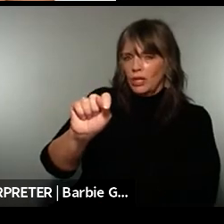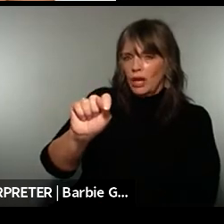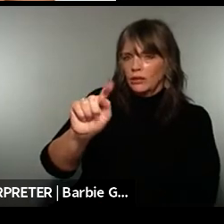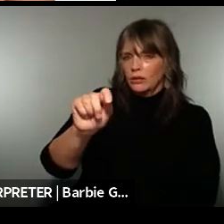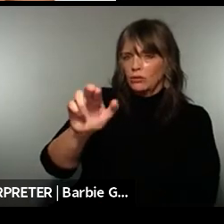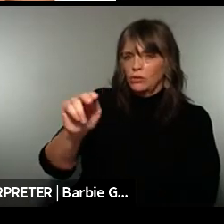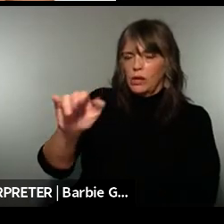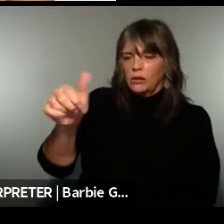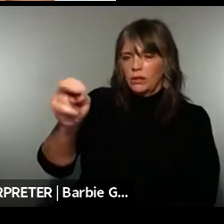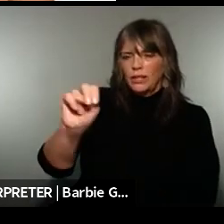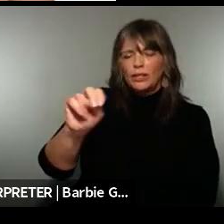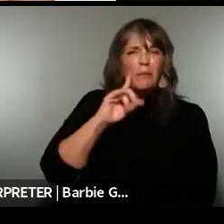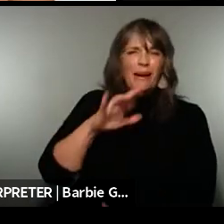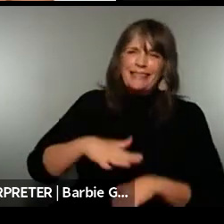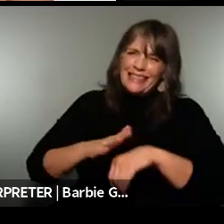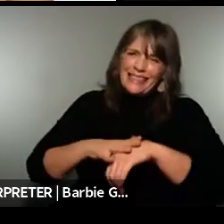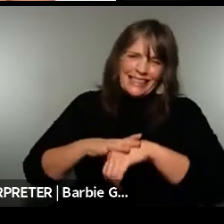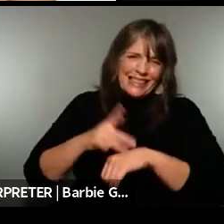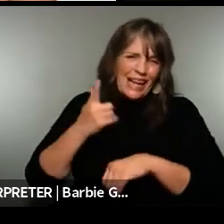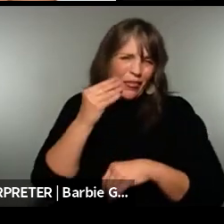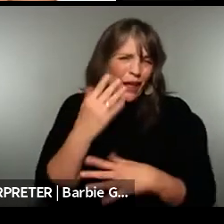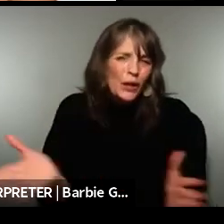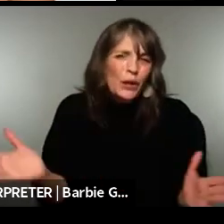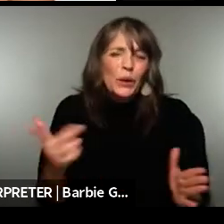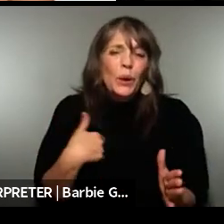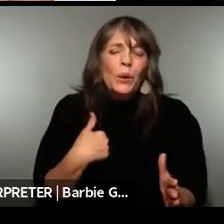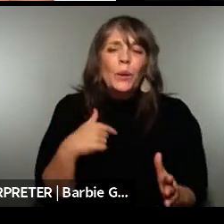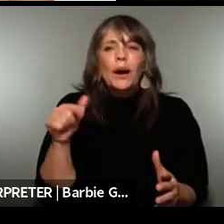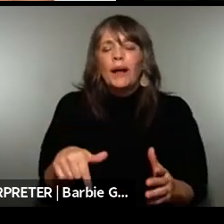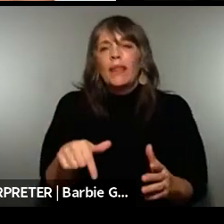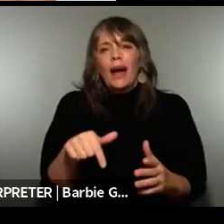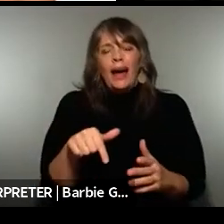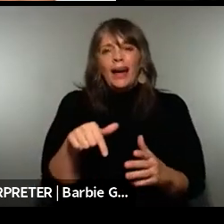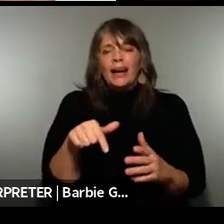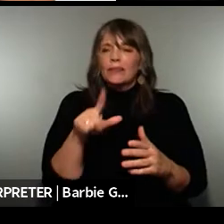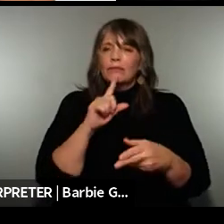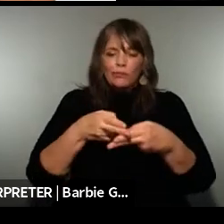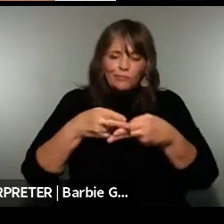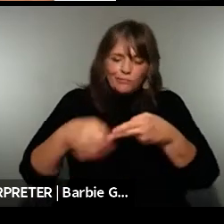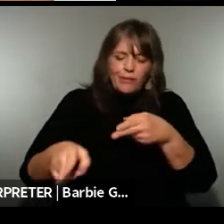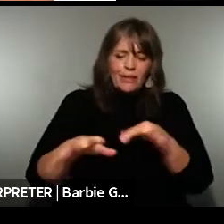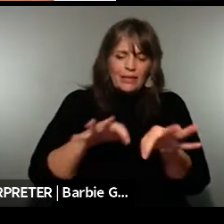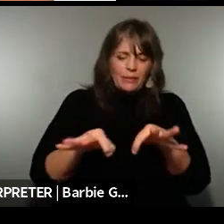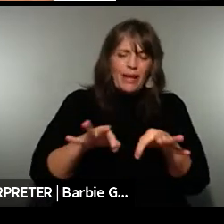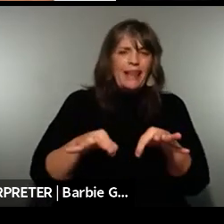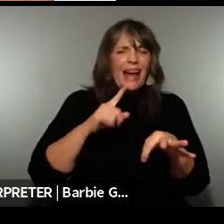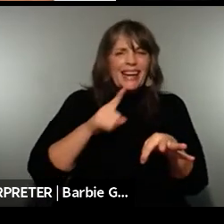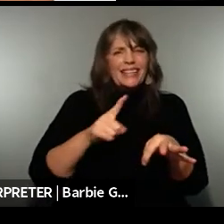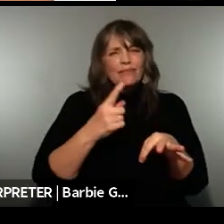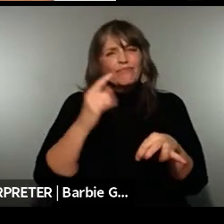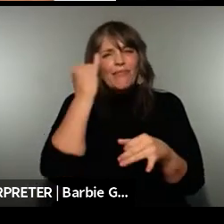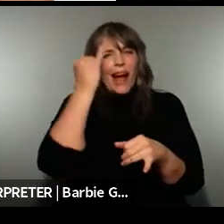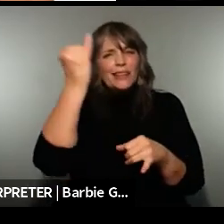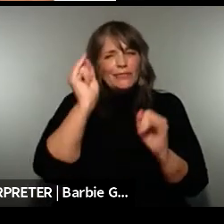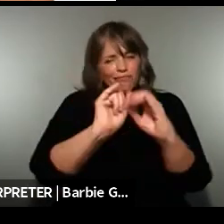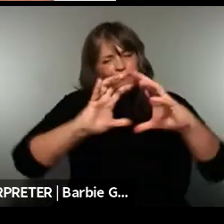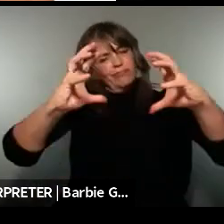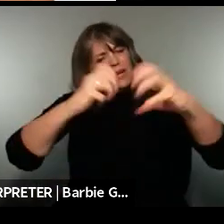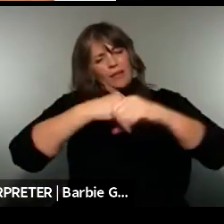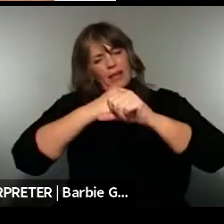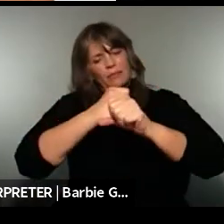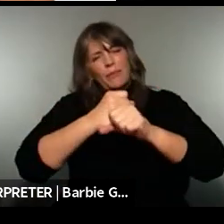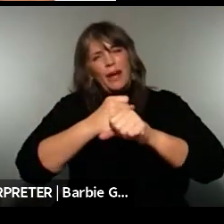little hard because it's a framework that's been developed for over 30 years by many, many people. So there's a lot of nuance that I'm going to ignore